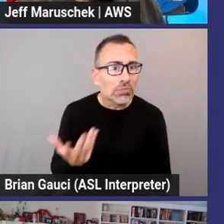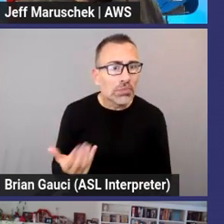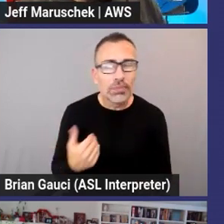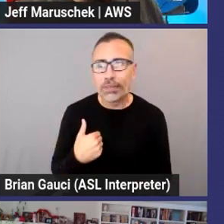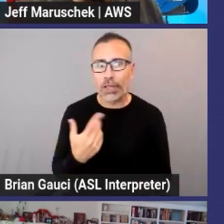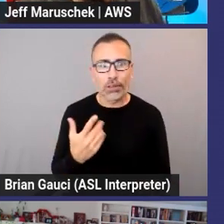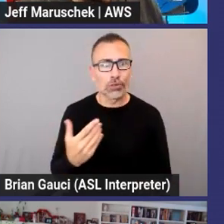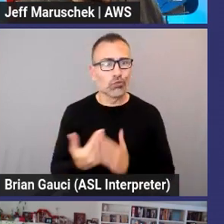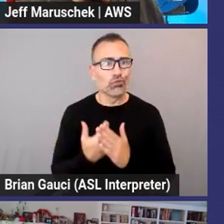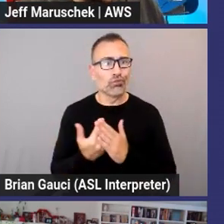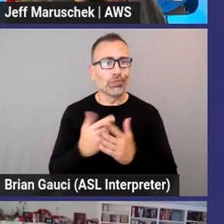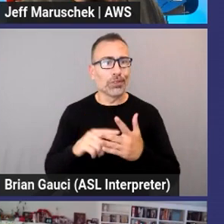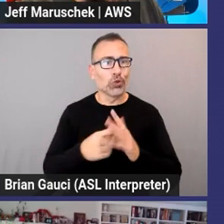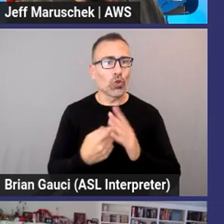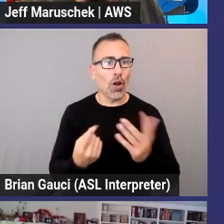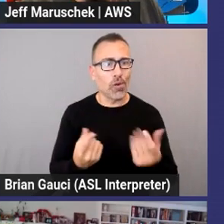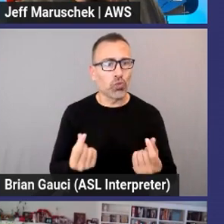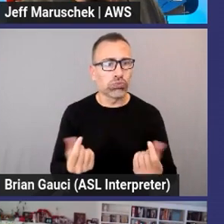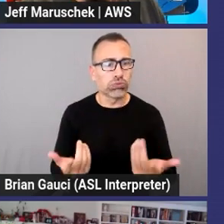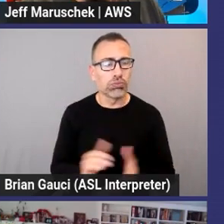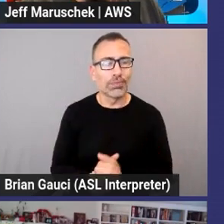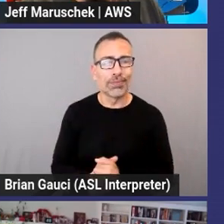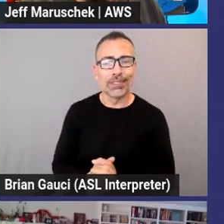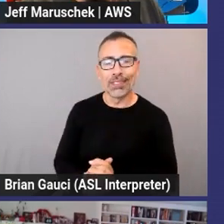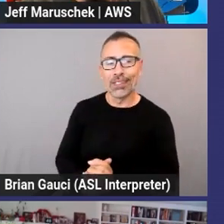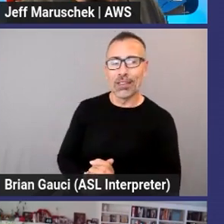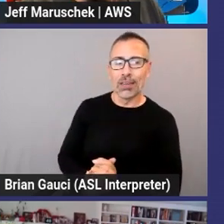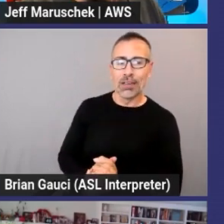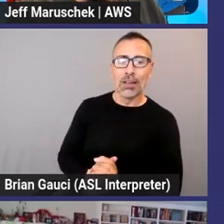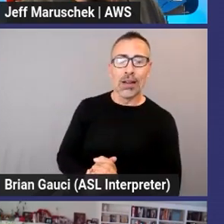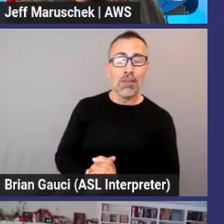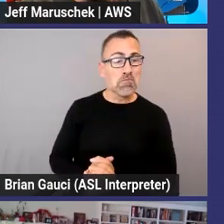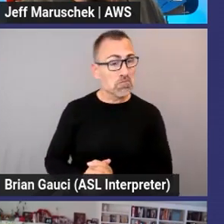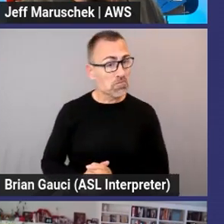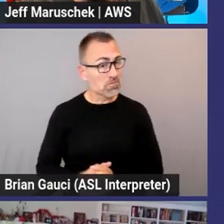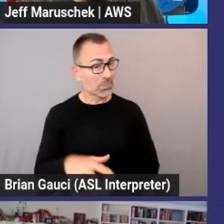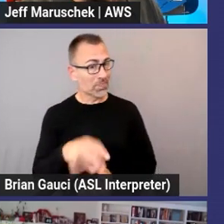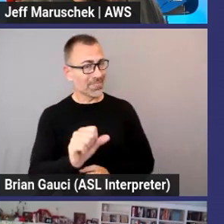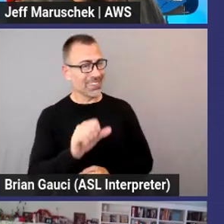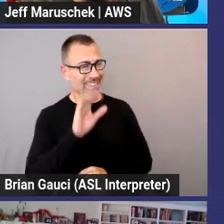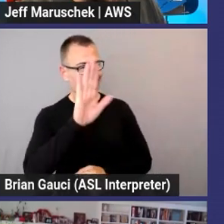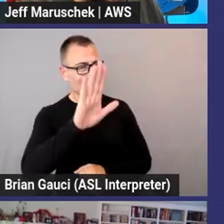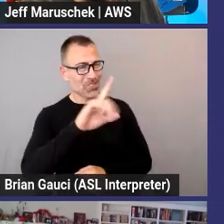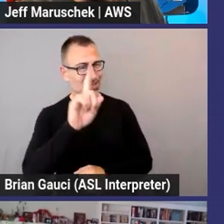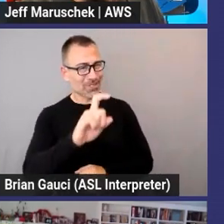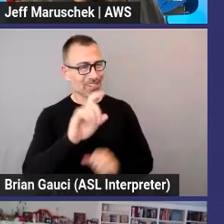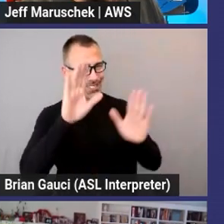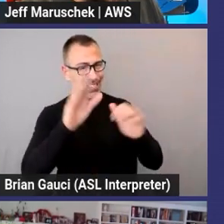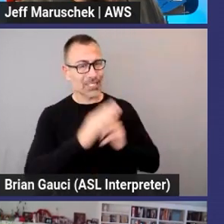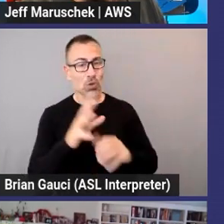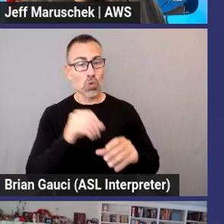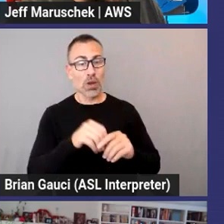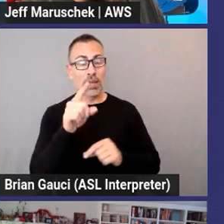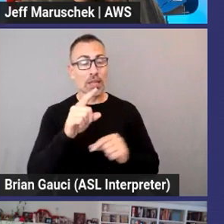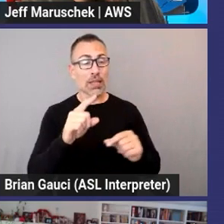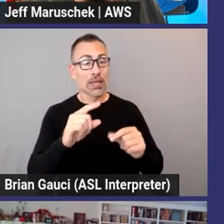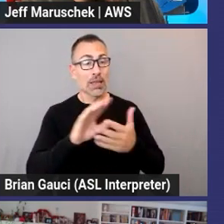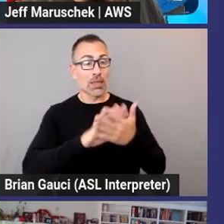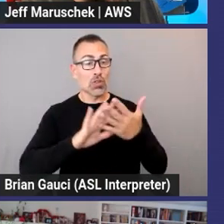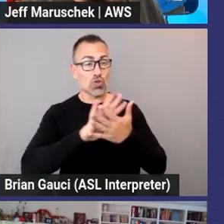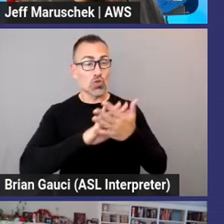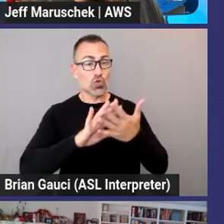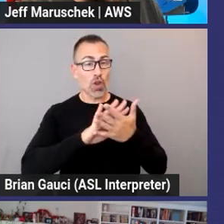getting started. yeah, that's an excellent question. So within Traffic Insights tab, once the monitor is set up, you